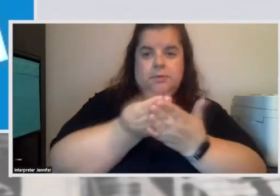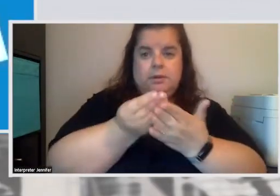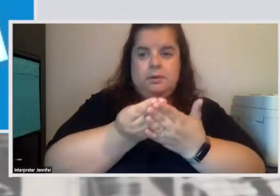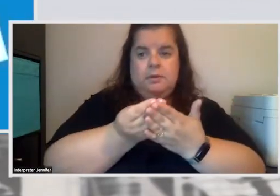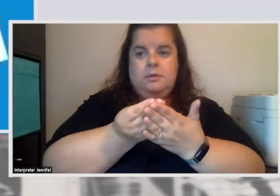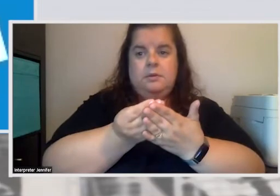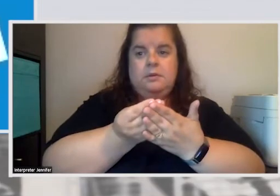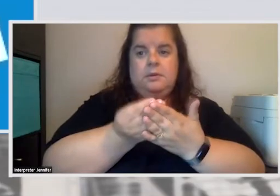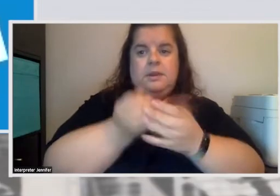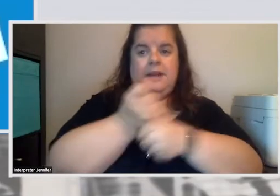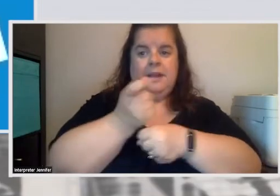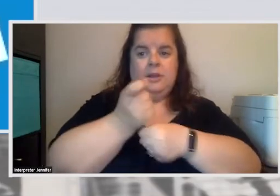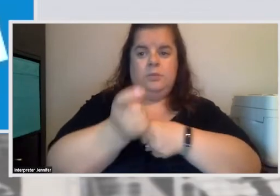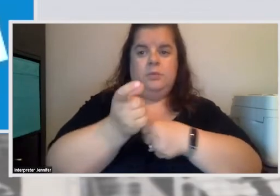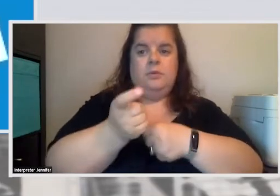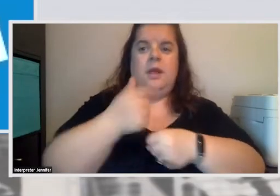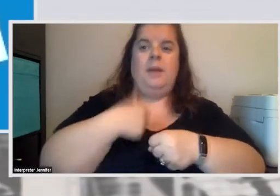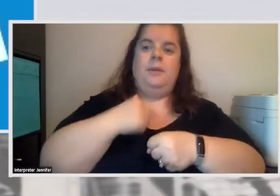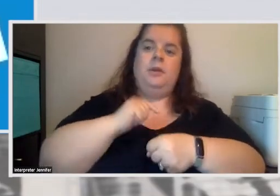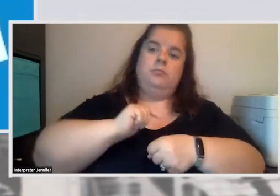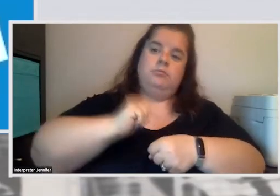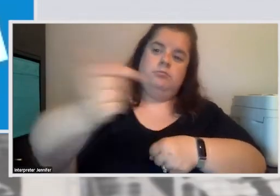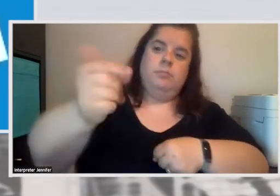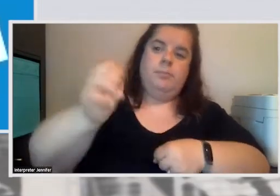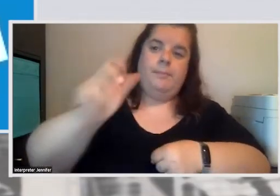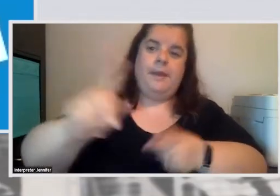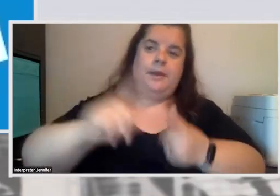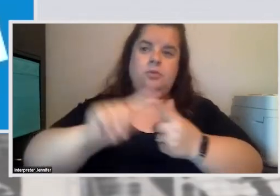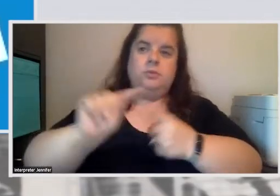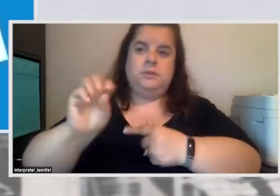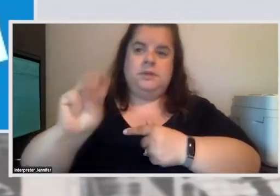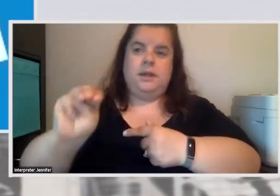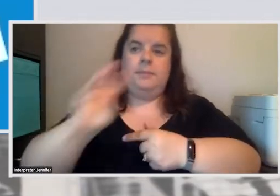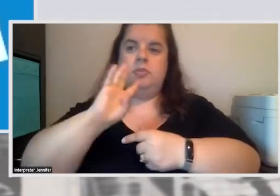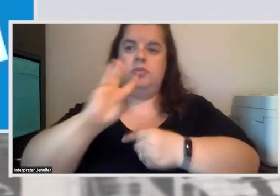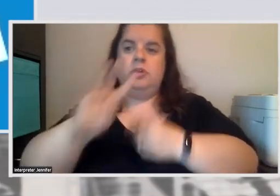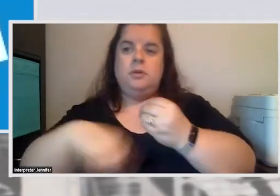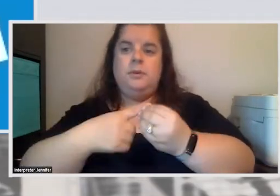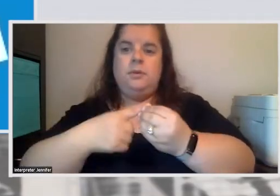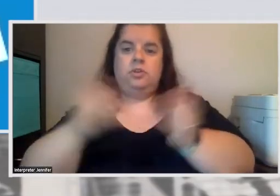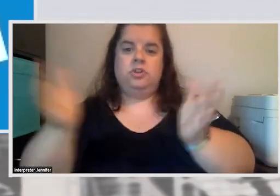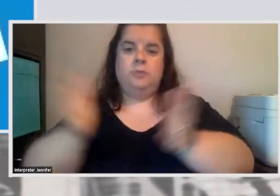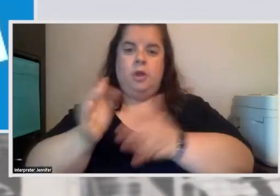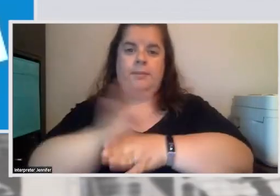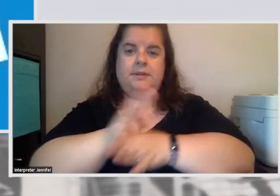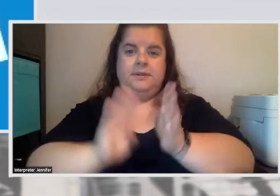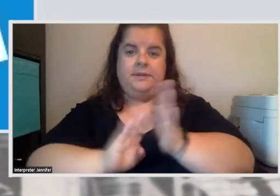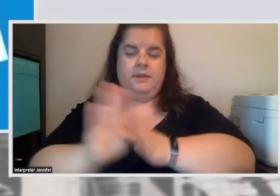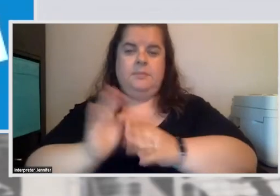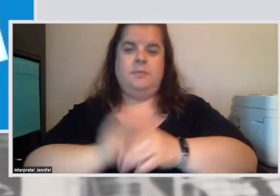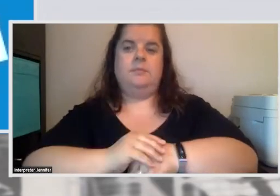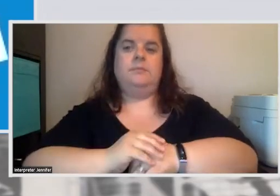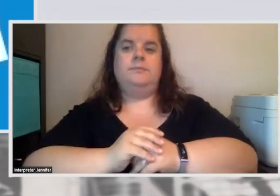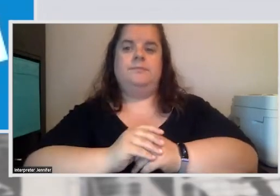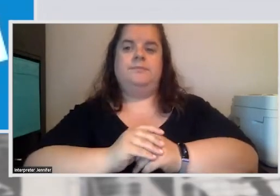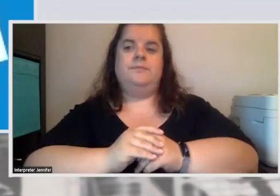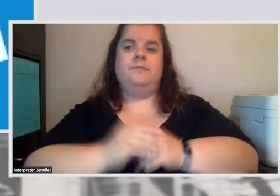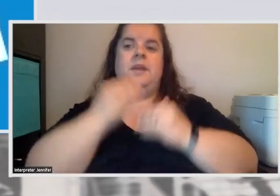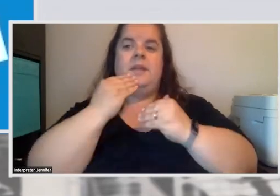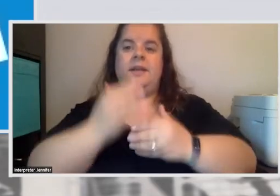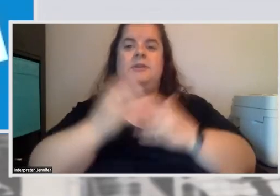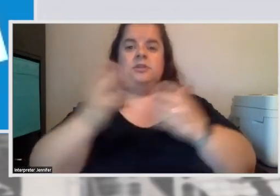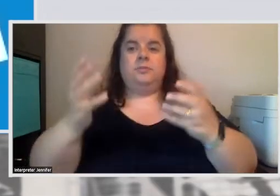basis, but I'm going to hand it back off to Tom, I believe, to talk a little bit about small business development. Yeah, thanks so much, Evan. Yeah, and you